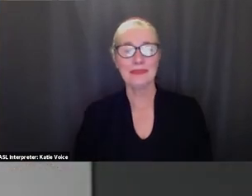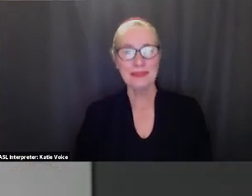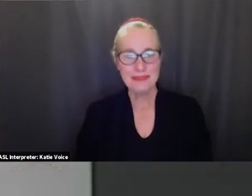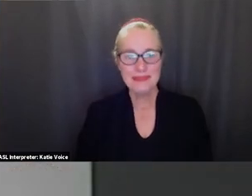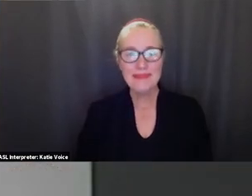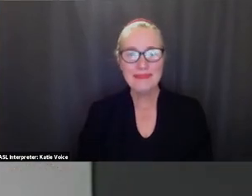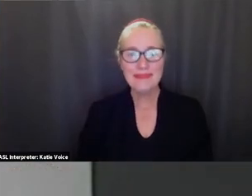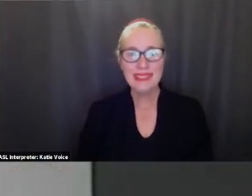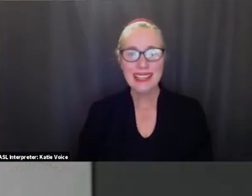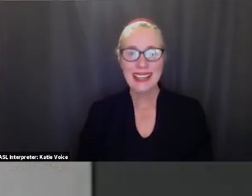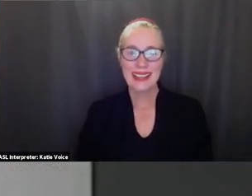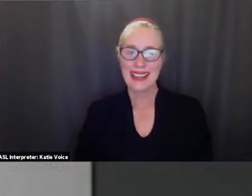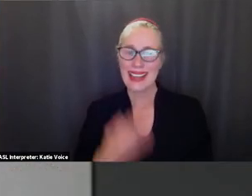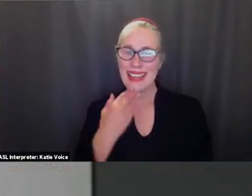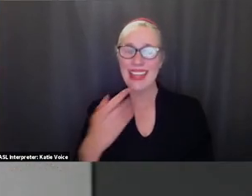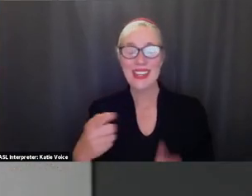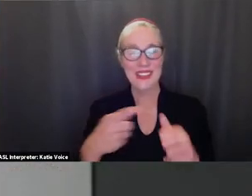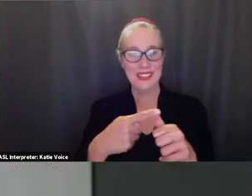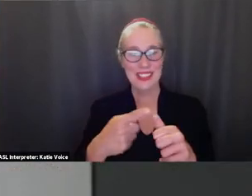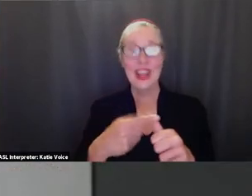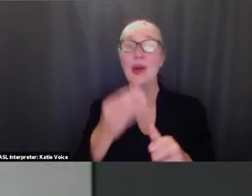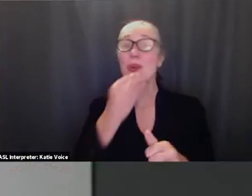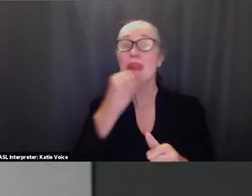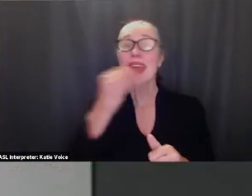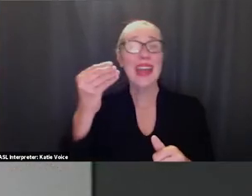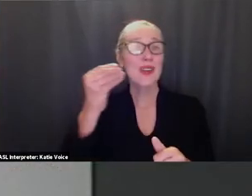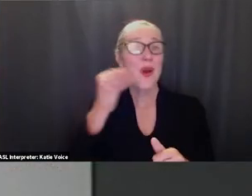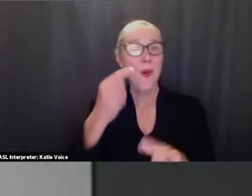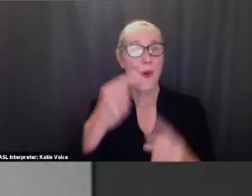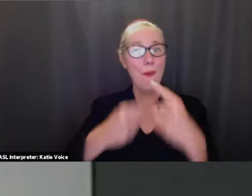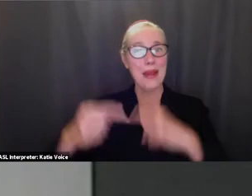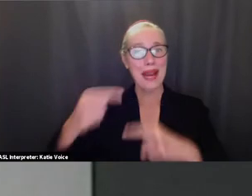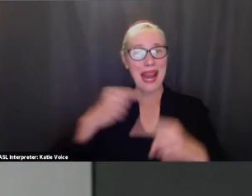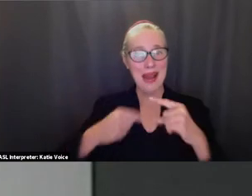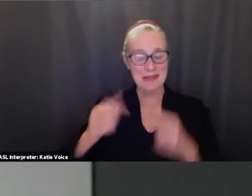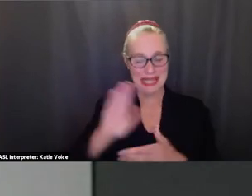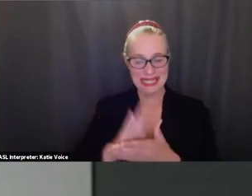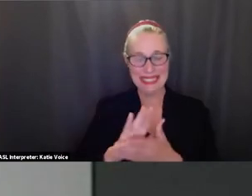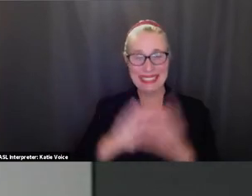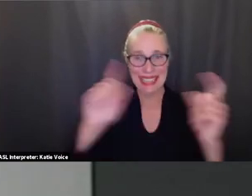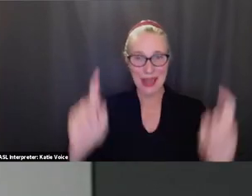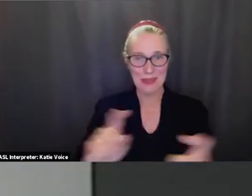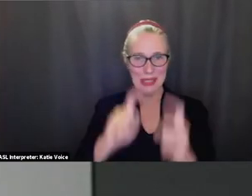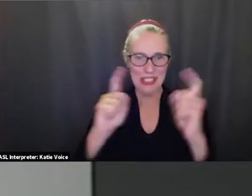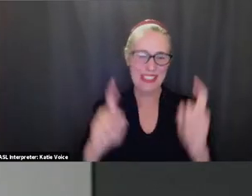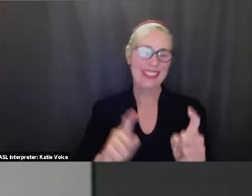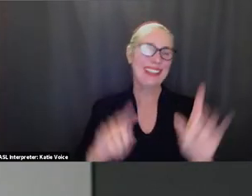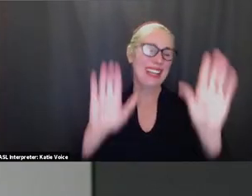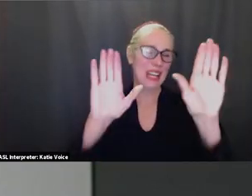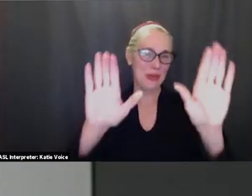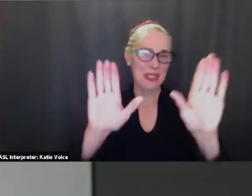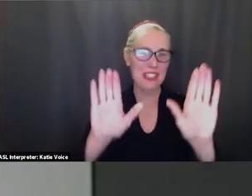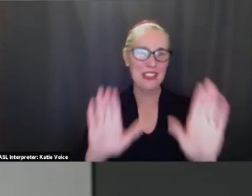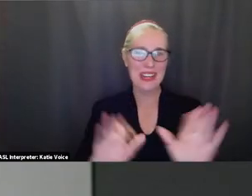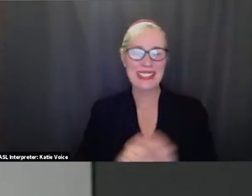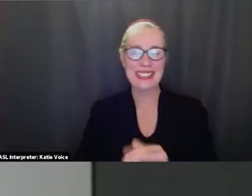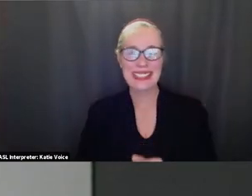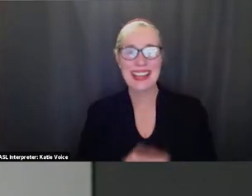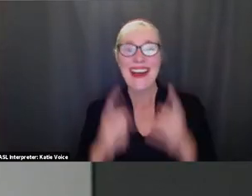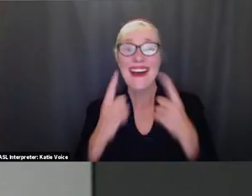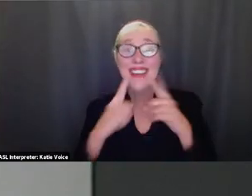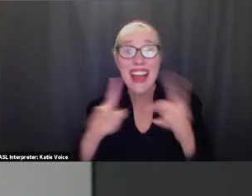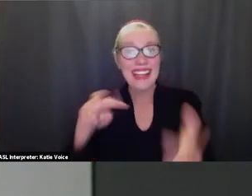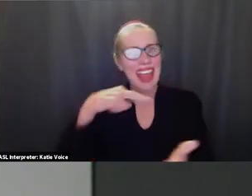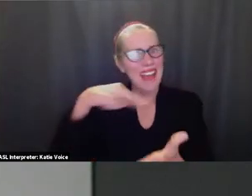so first off we had homecoming and it was great it was great to finally have a dance